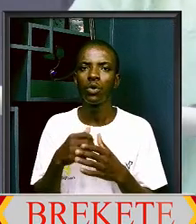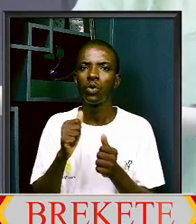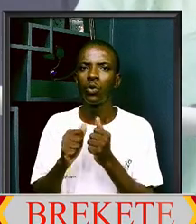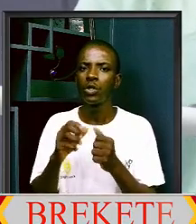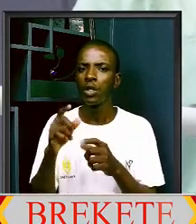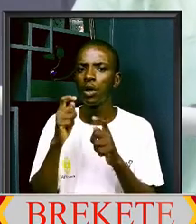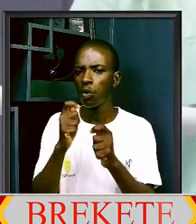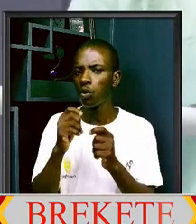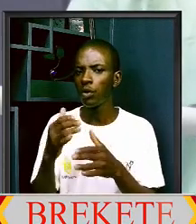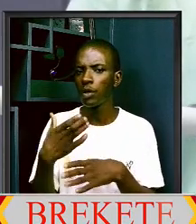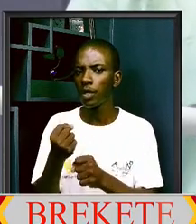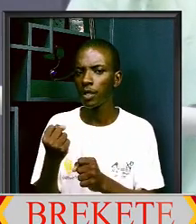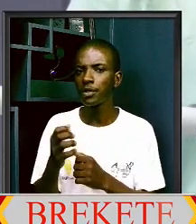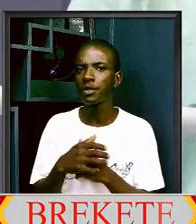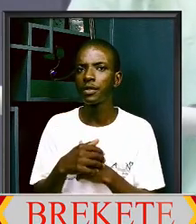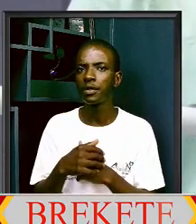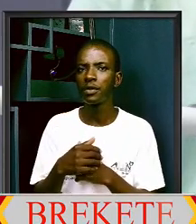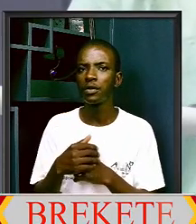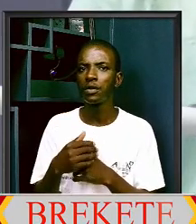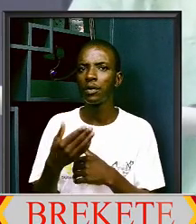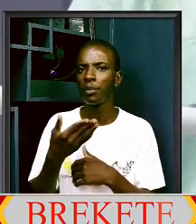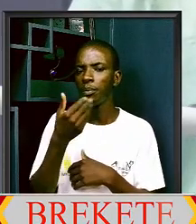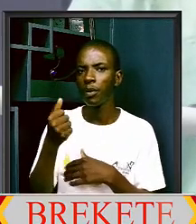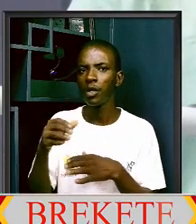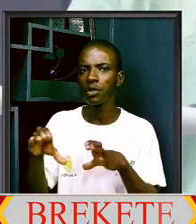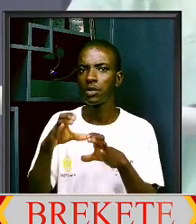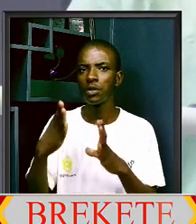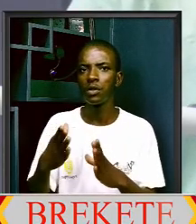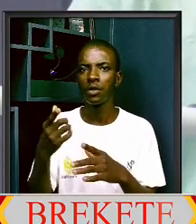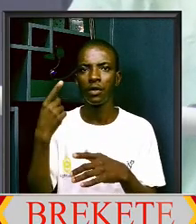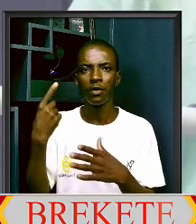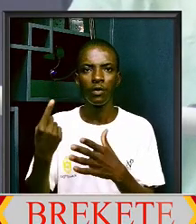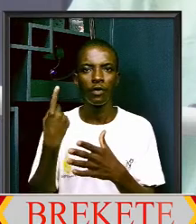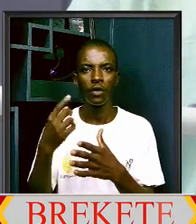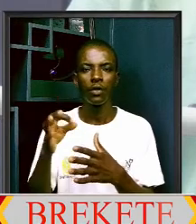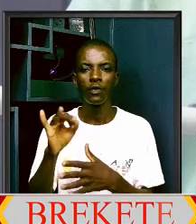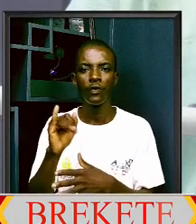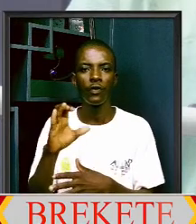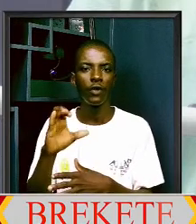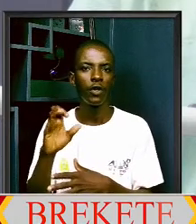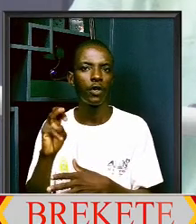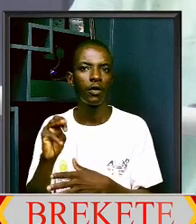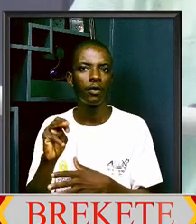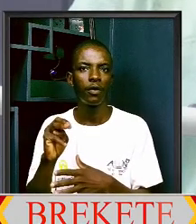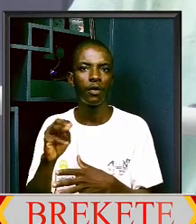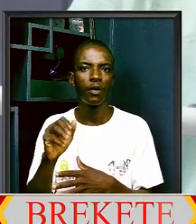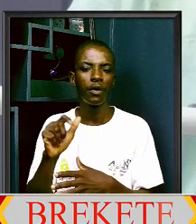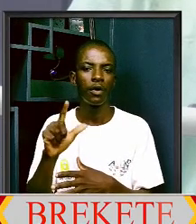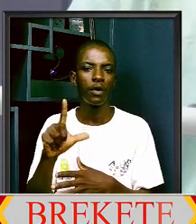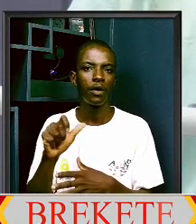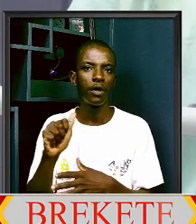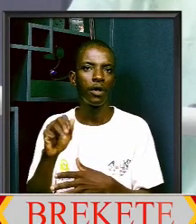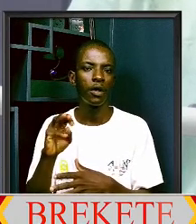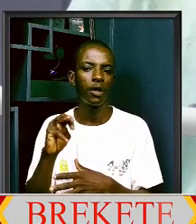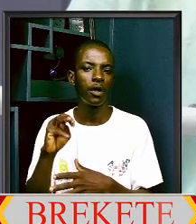you get best actor award for the film L